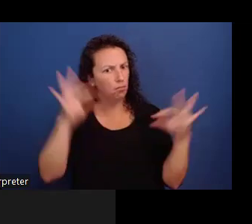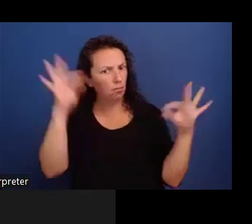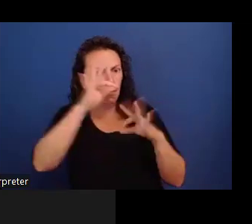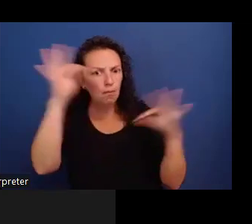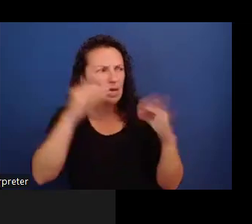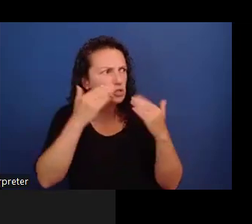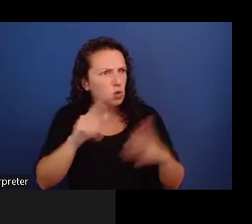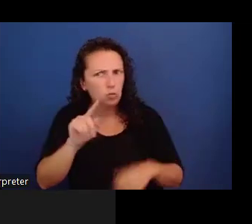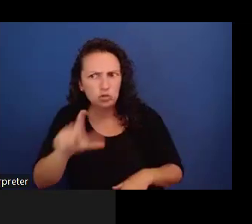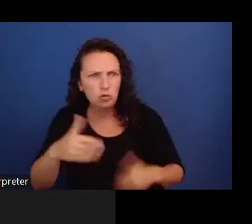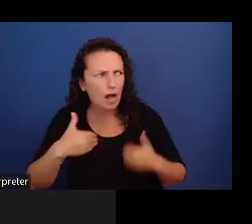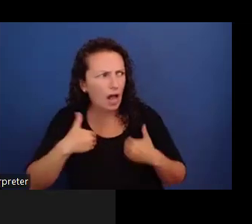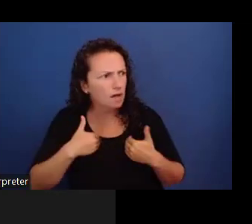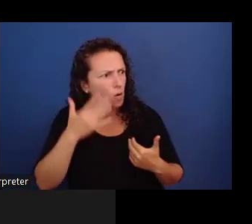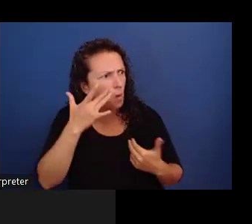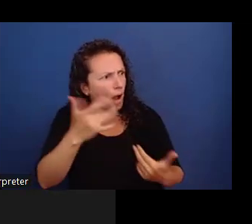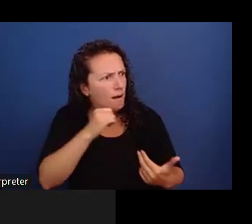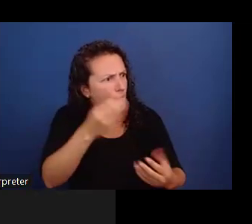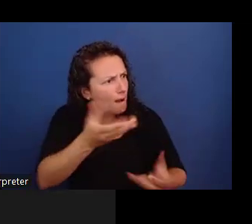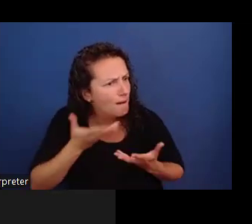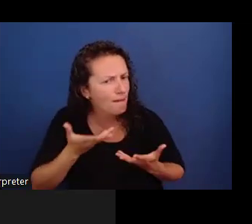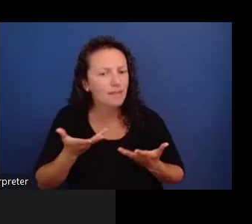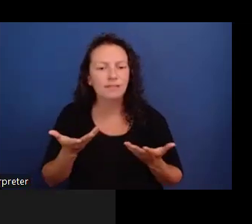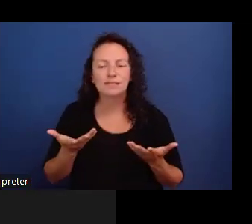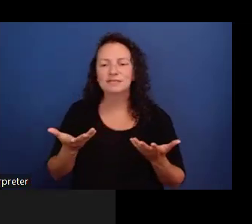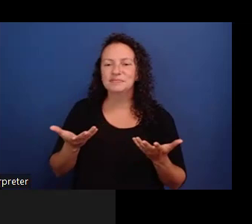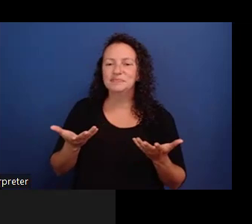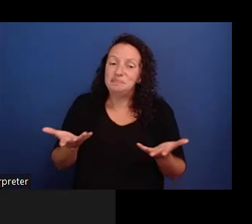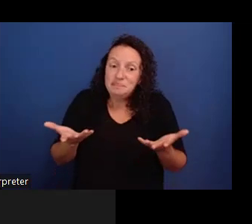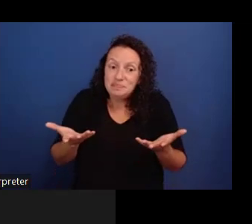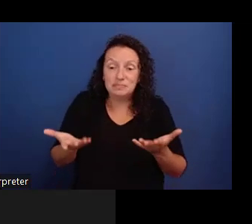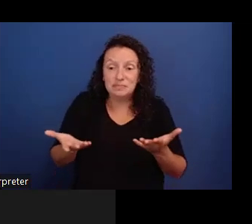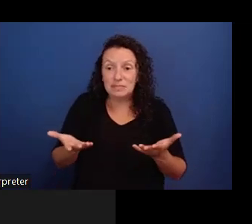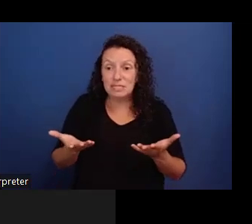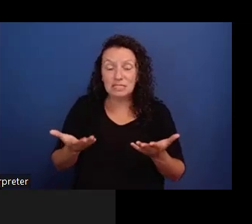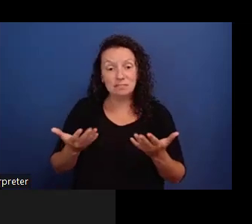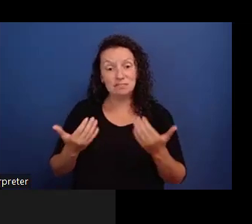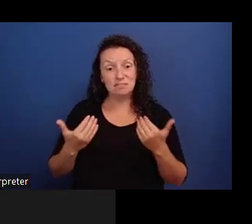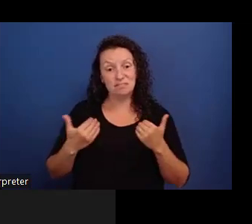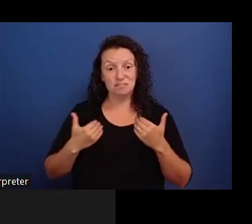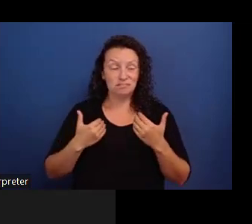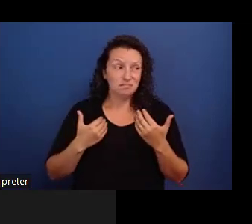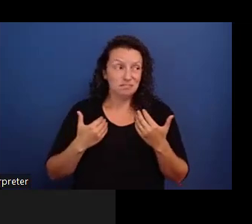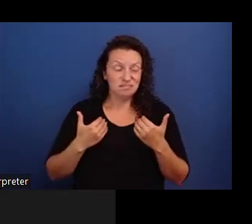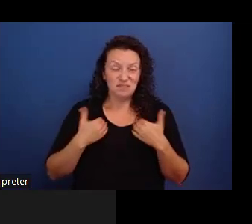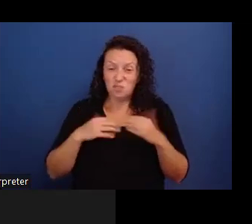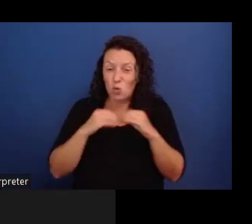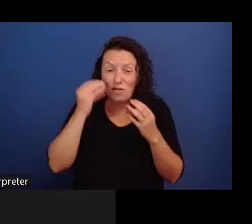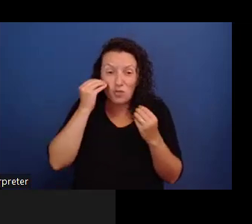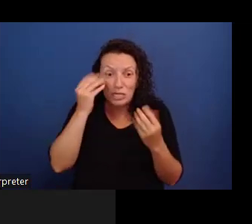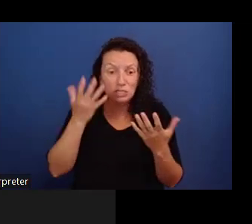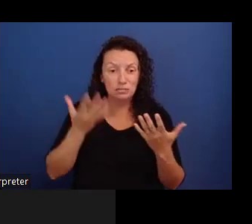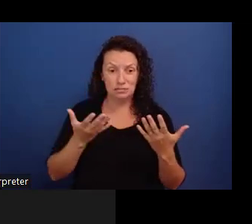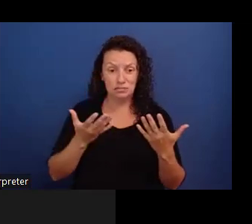it? You know, Right. and it just opens a door, because looking for work